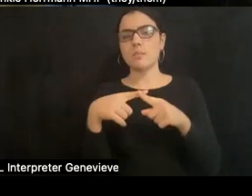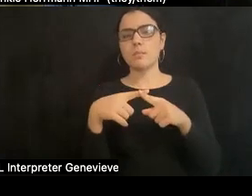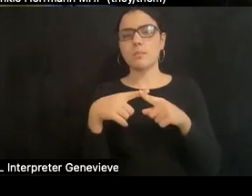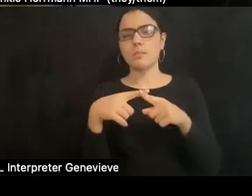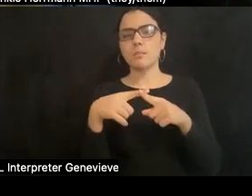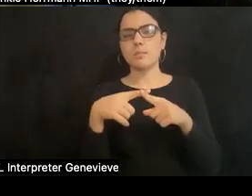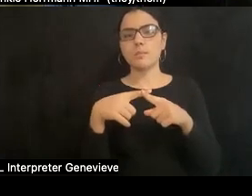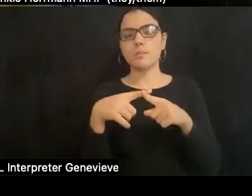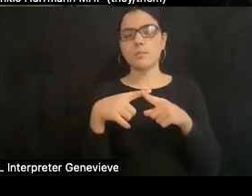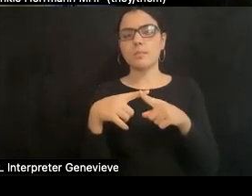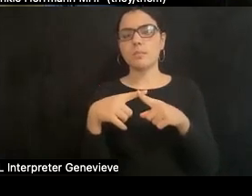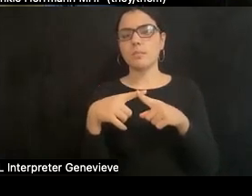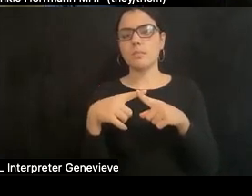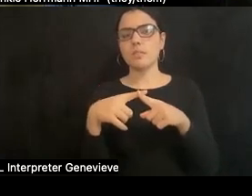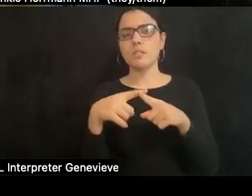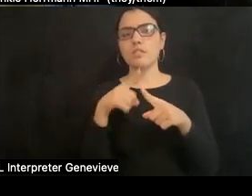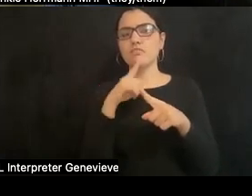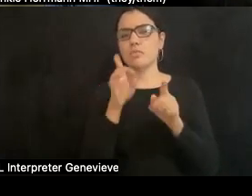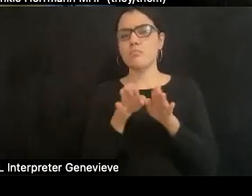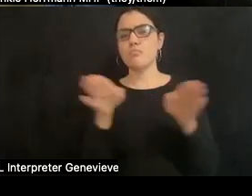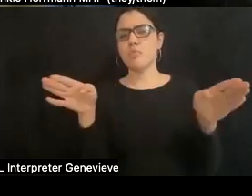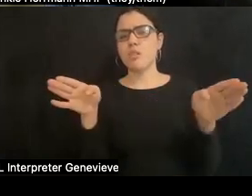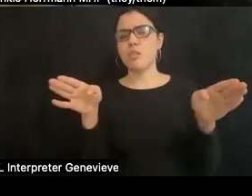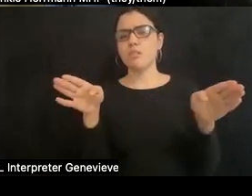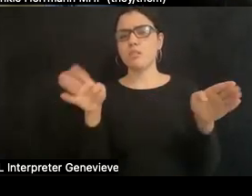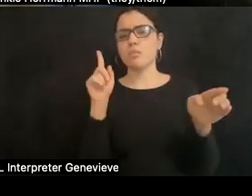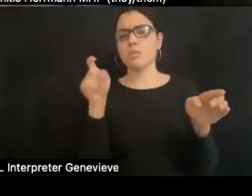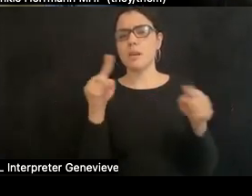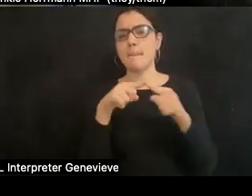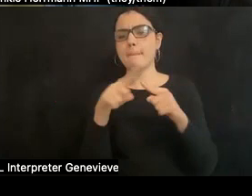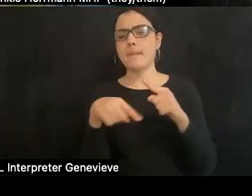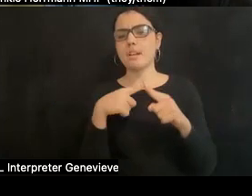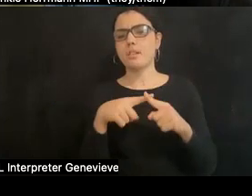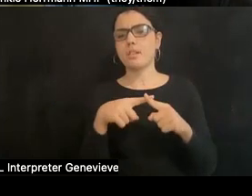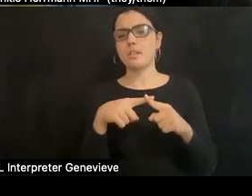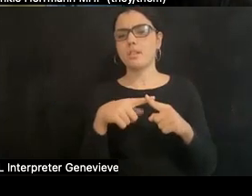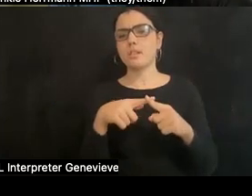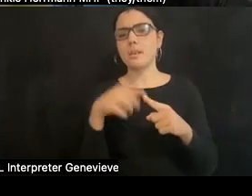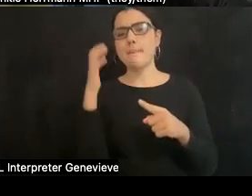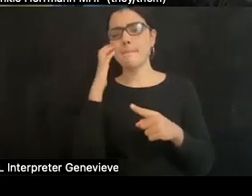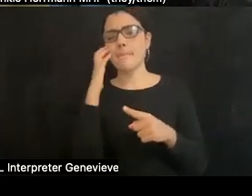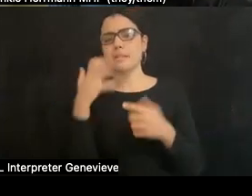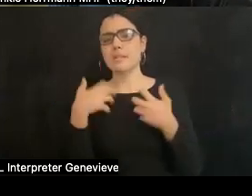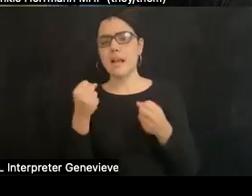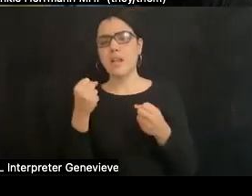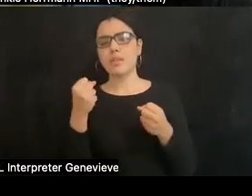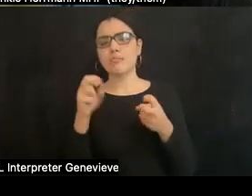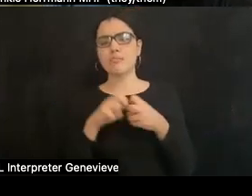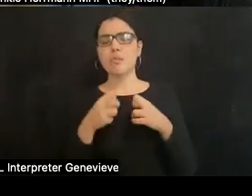there was sort of a broad question about, you know, mental health issues